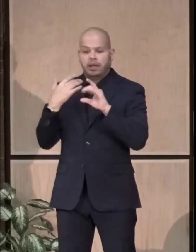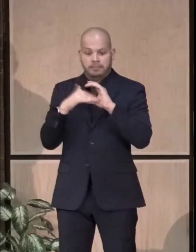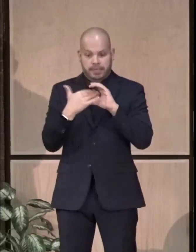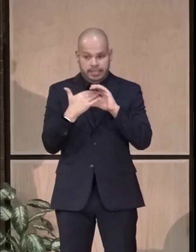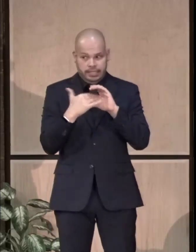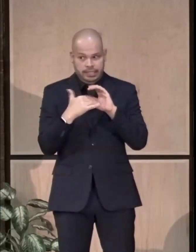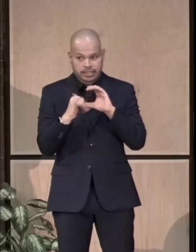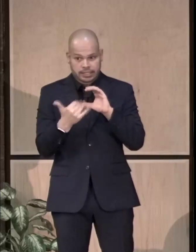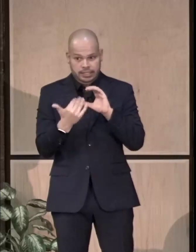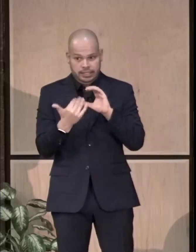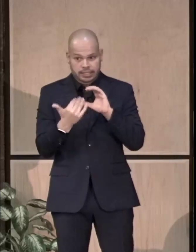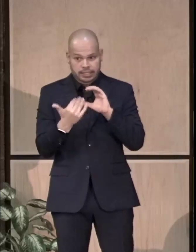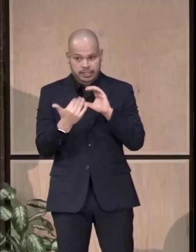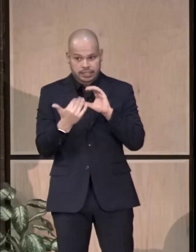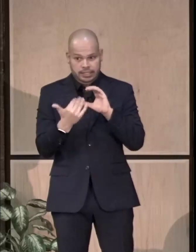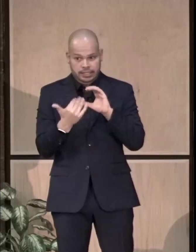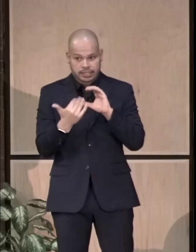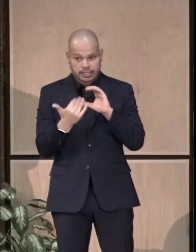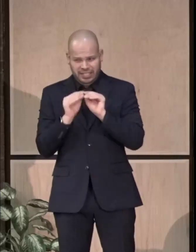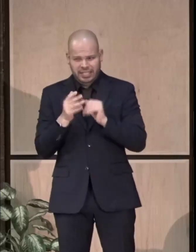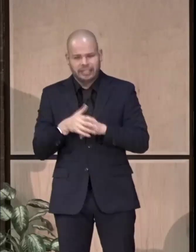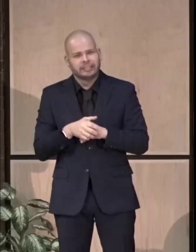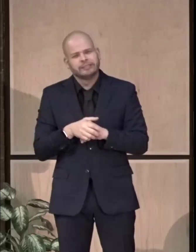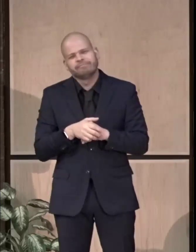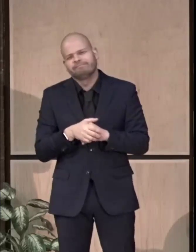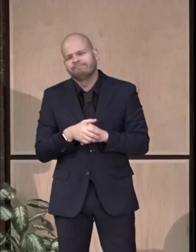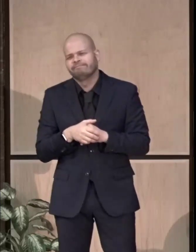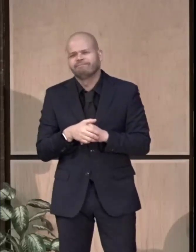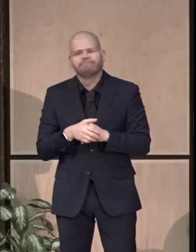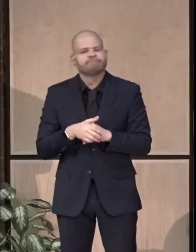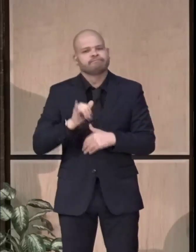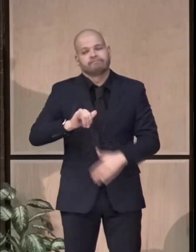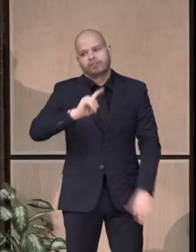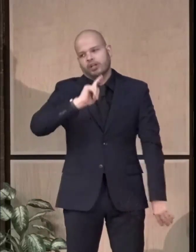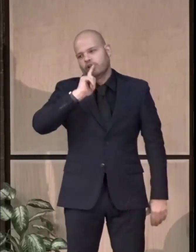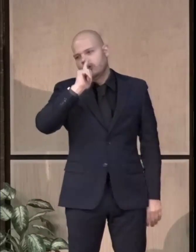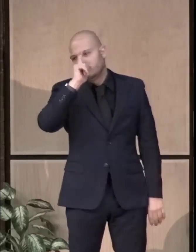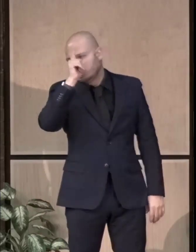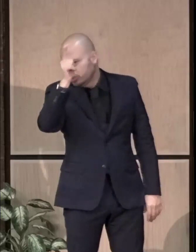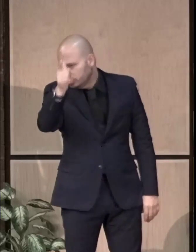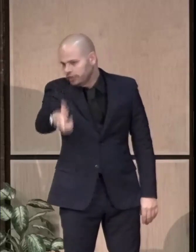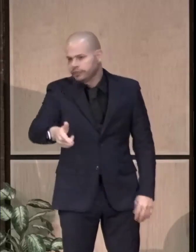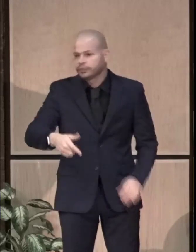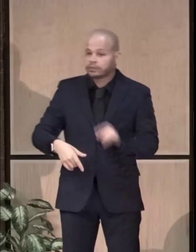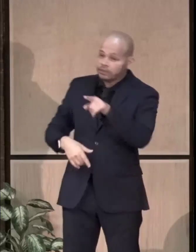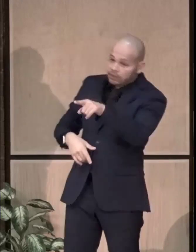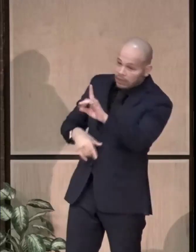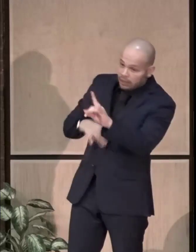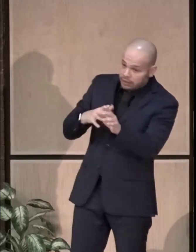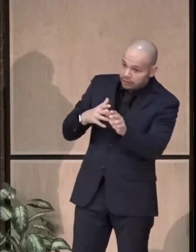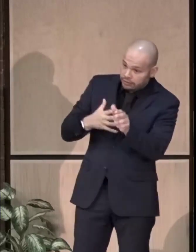observing this, it wasn't until later in October. After the shooting? Yes, sir. So was it stuck in